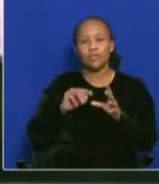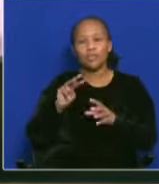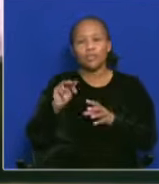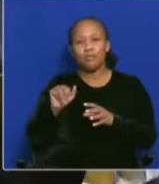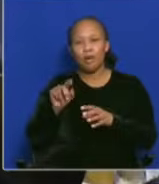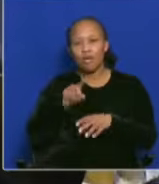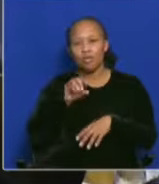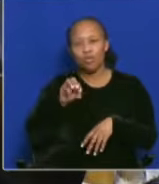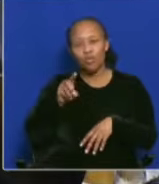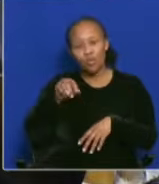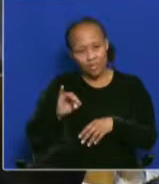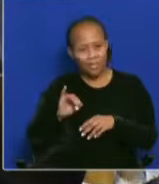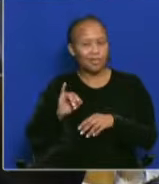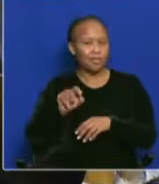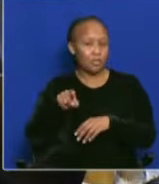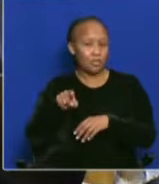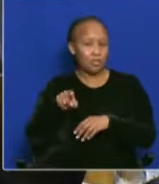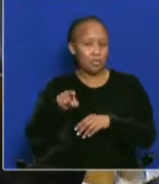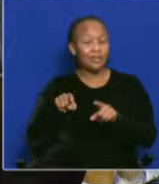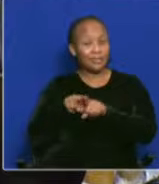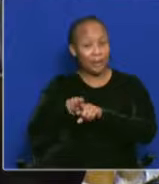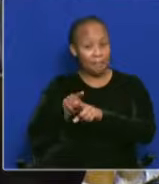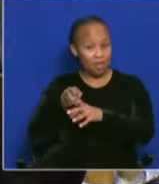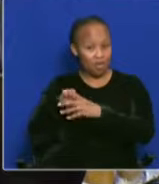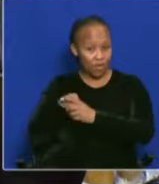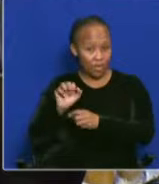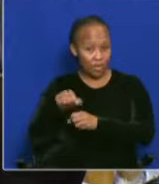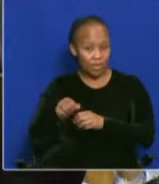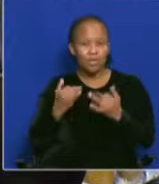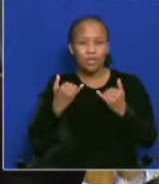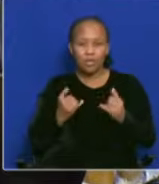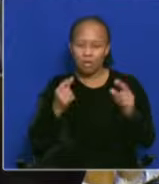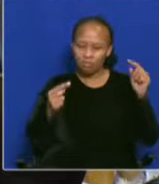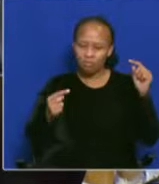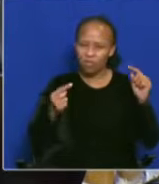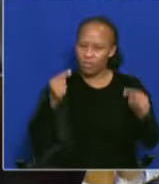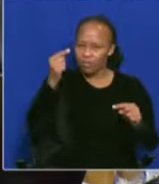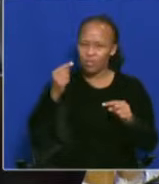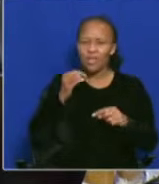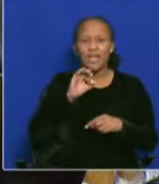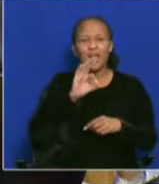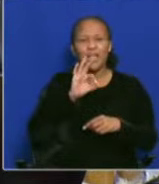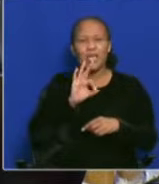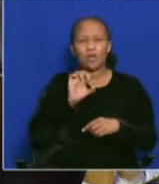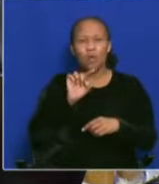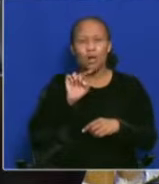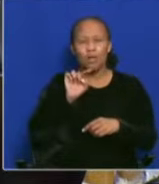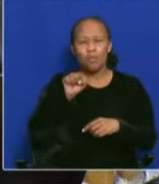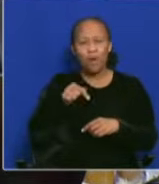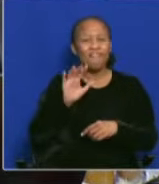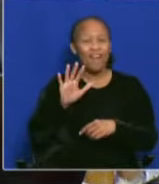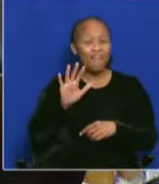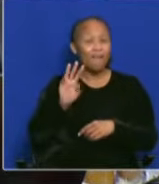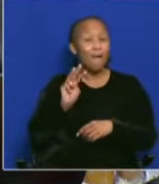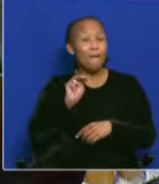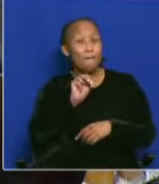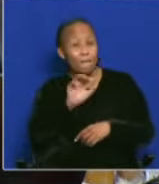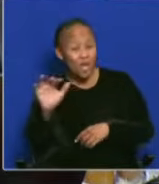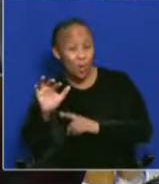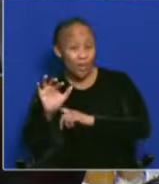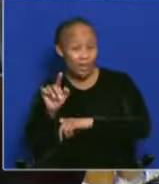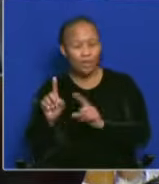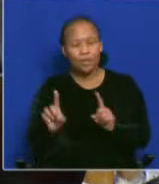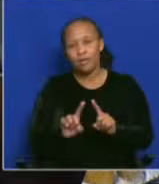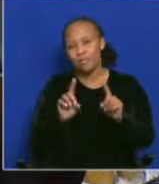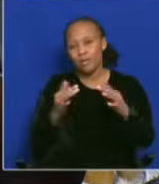The amount in dispute is about 31.5 million, but the settlement agreement concluded on the basis of